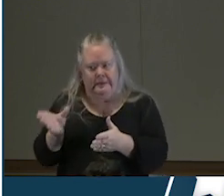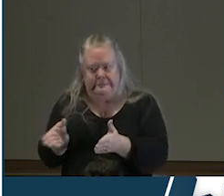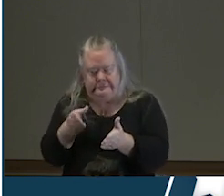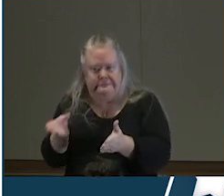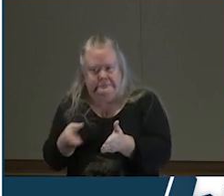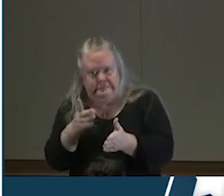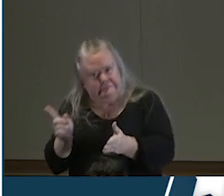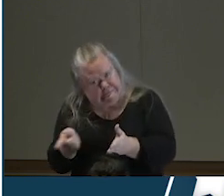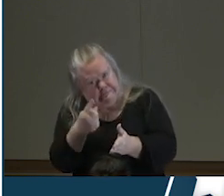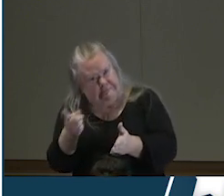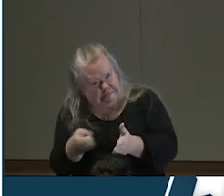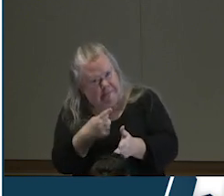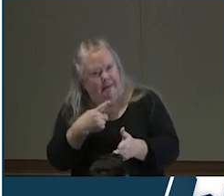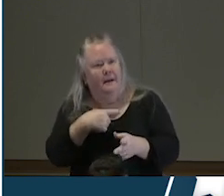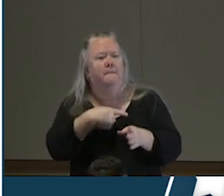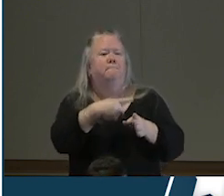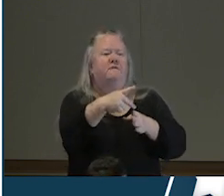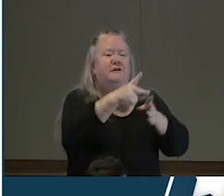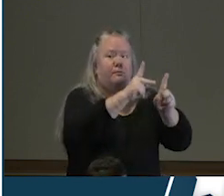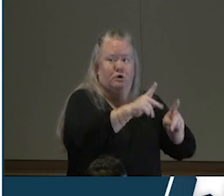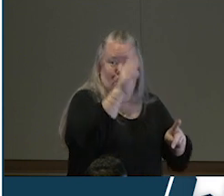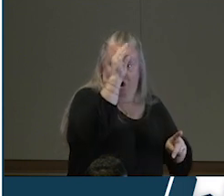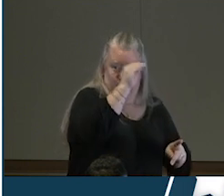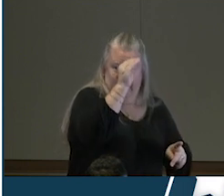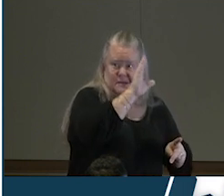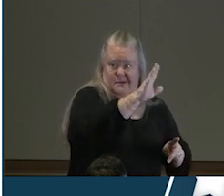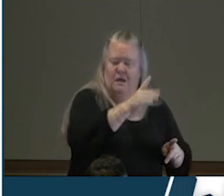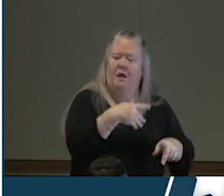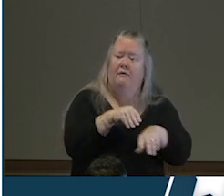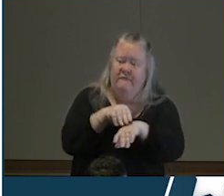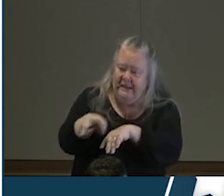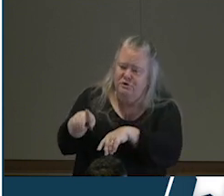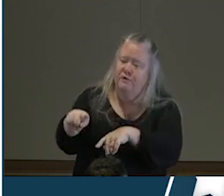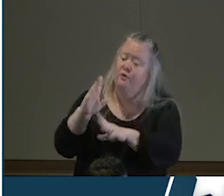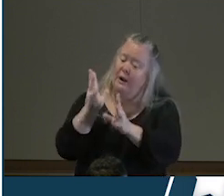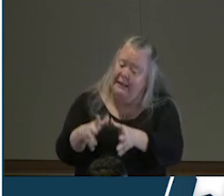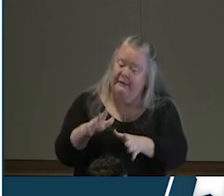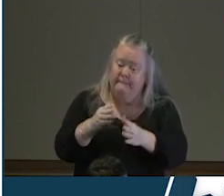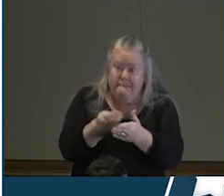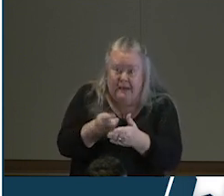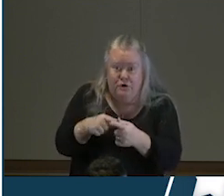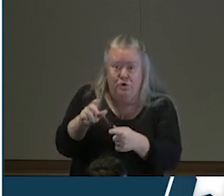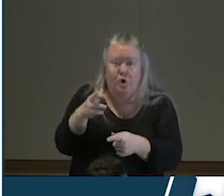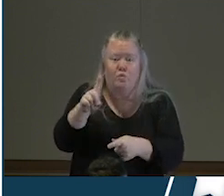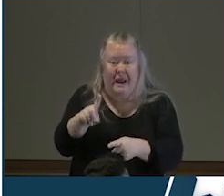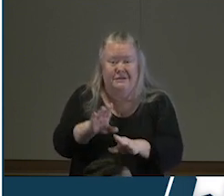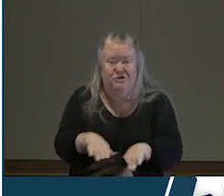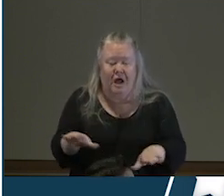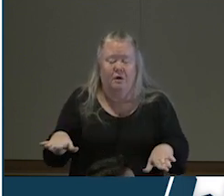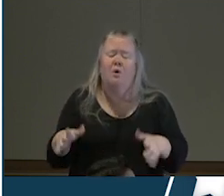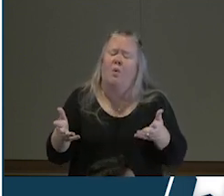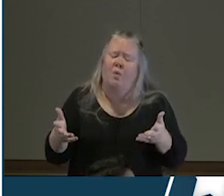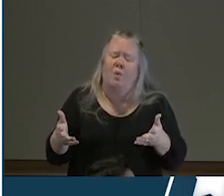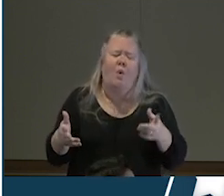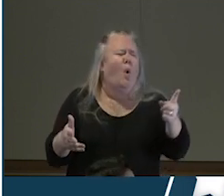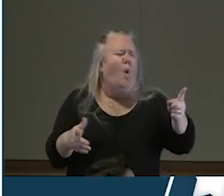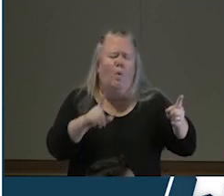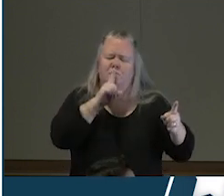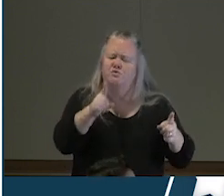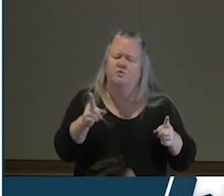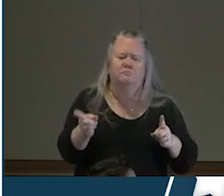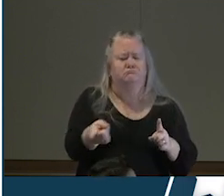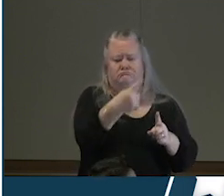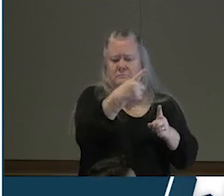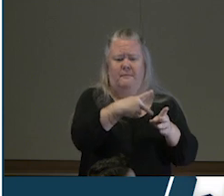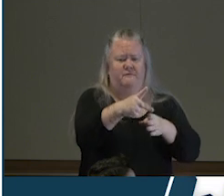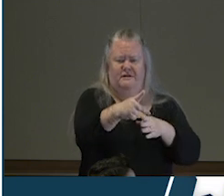say, this is a professional person's advice. If you're going to leave money to your grandchild. You can absolutely direct them to the